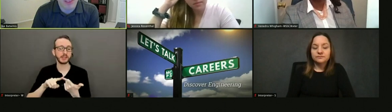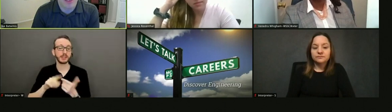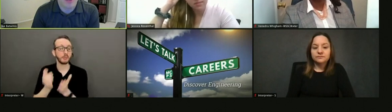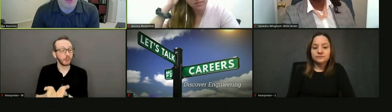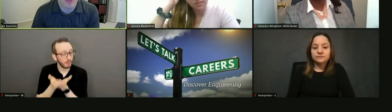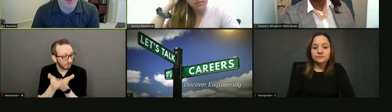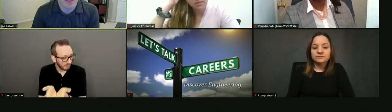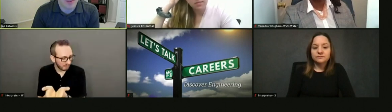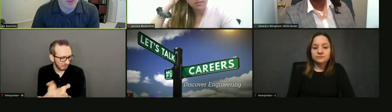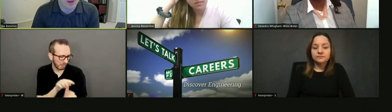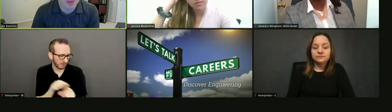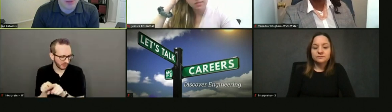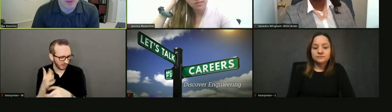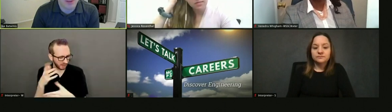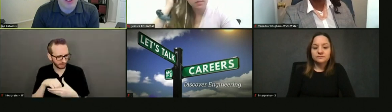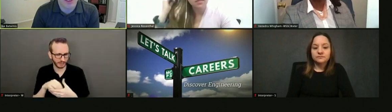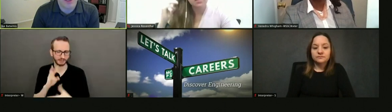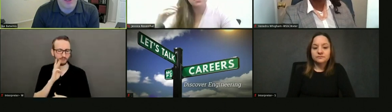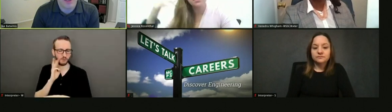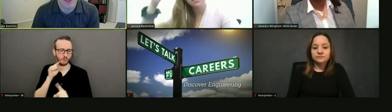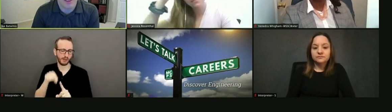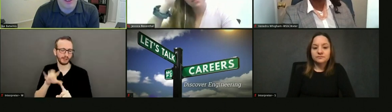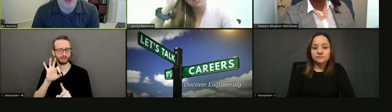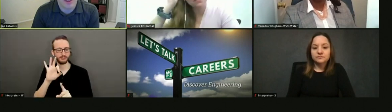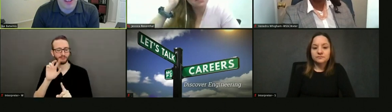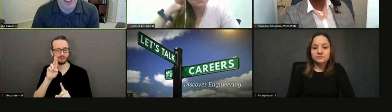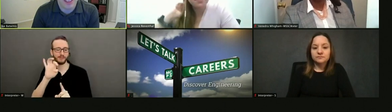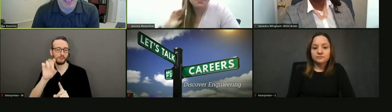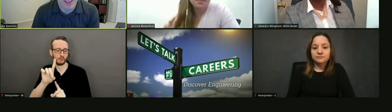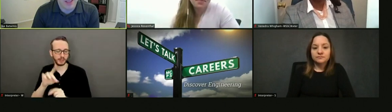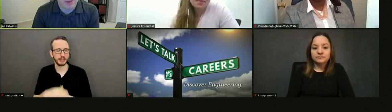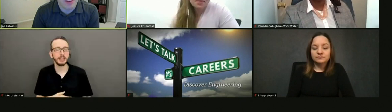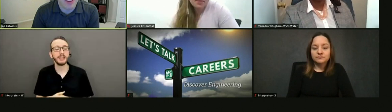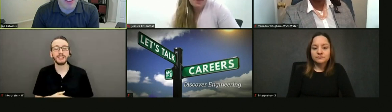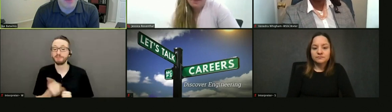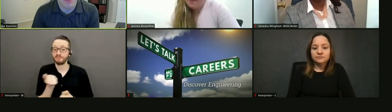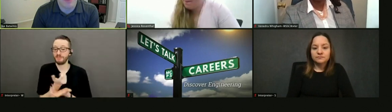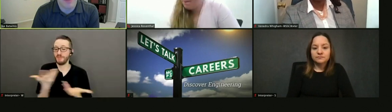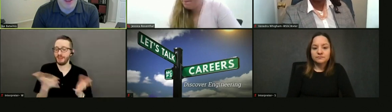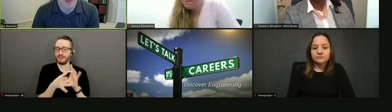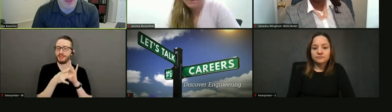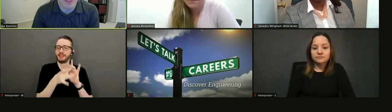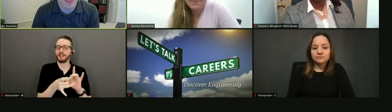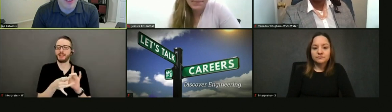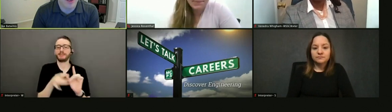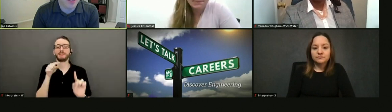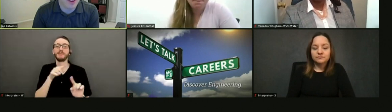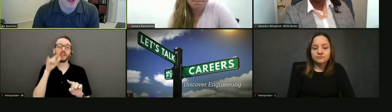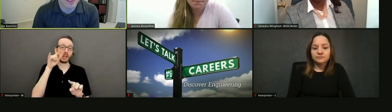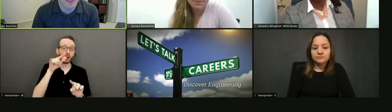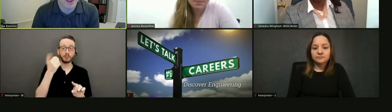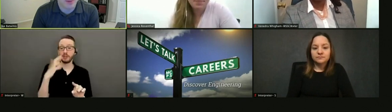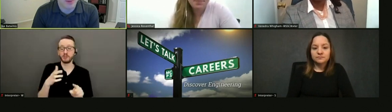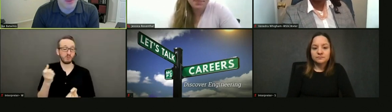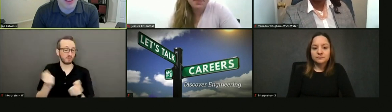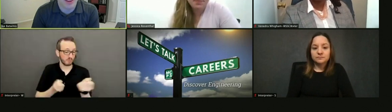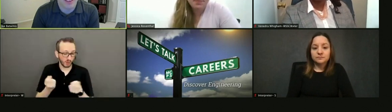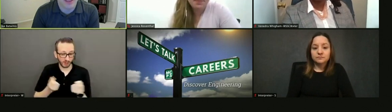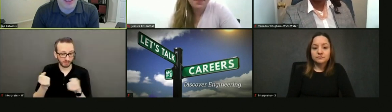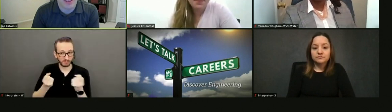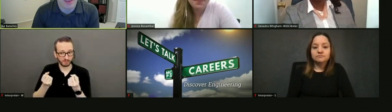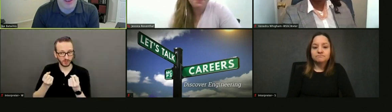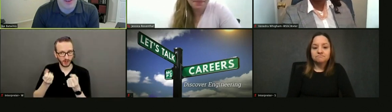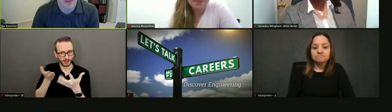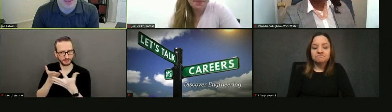boats because water's a fluid. And so anything related to airplanes or even cars move through the air.